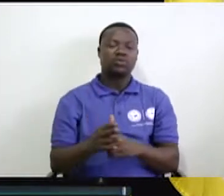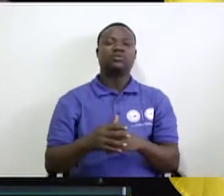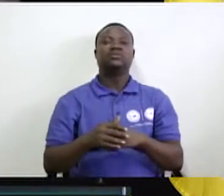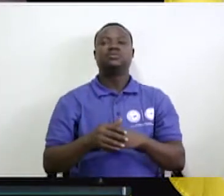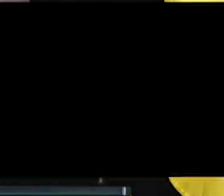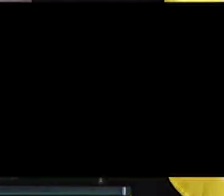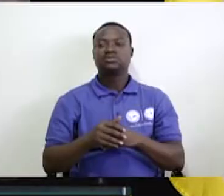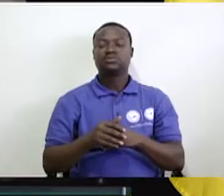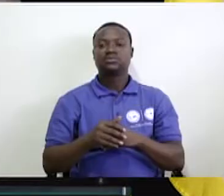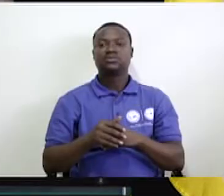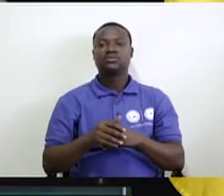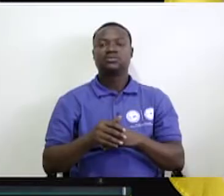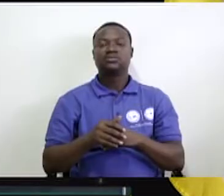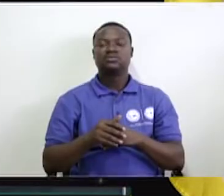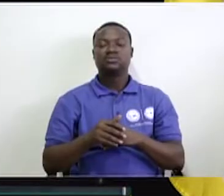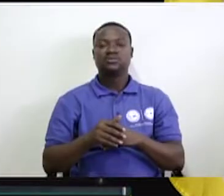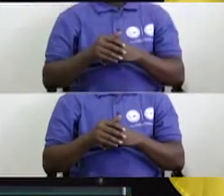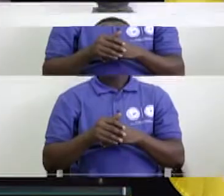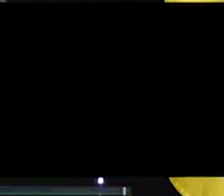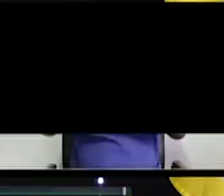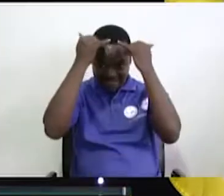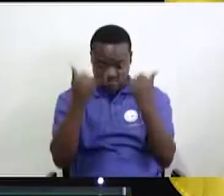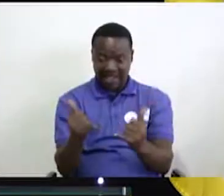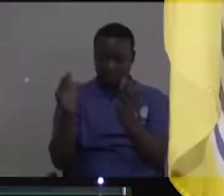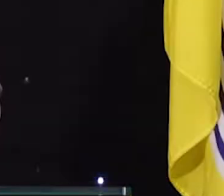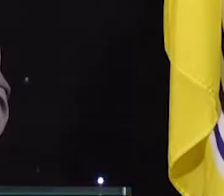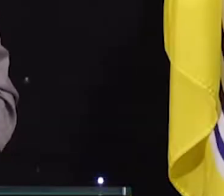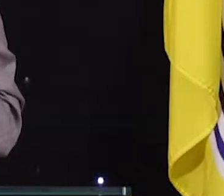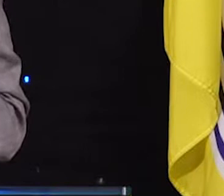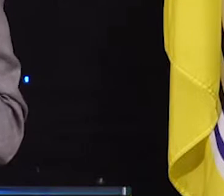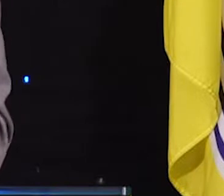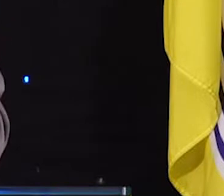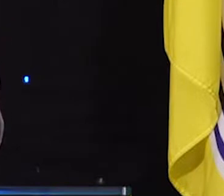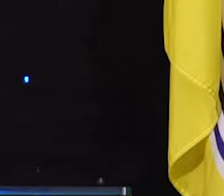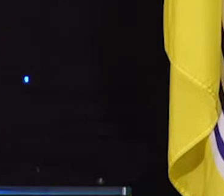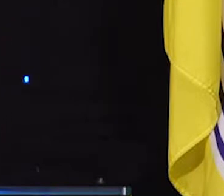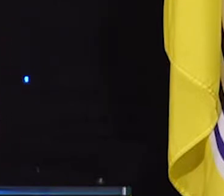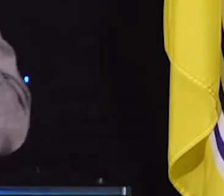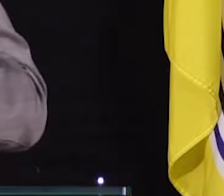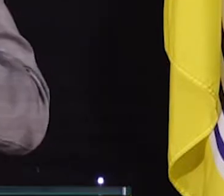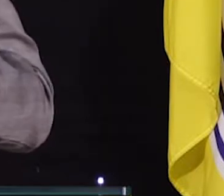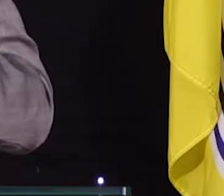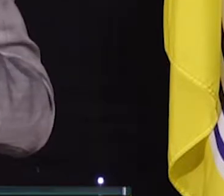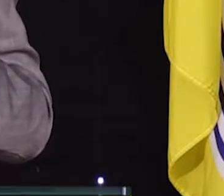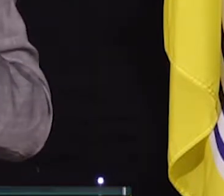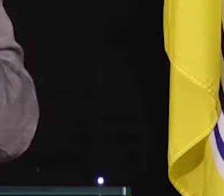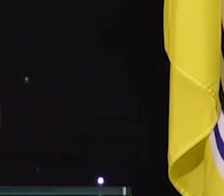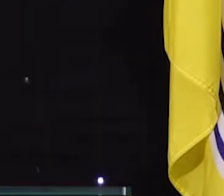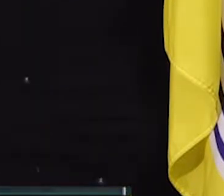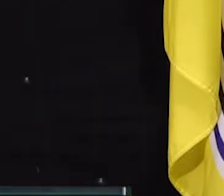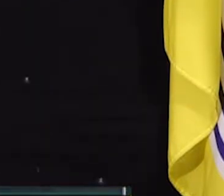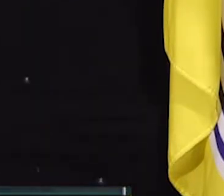Now that he has died. So his death was to